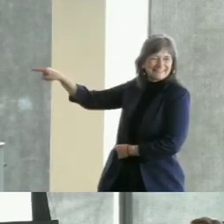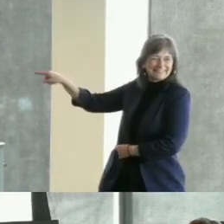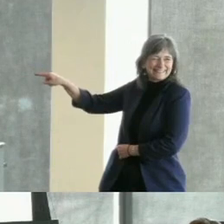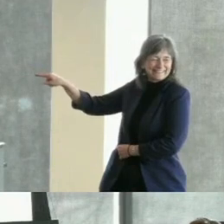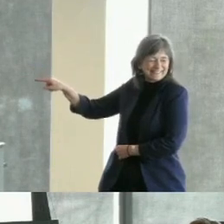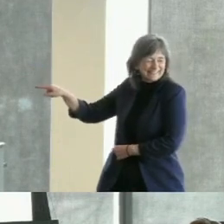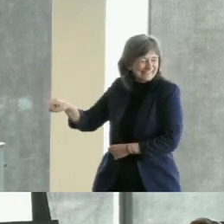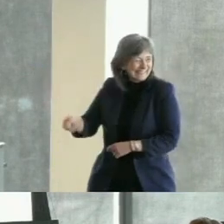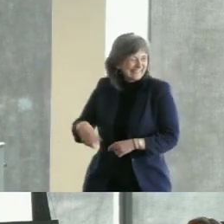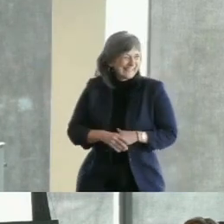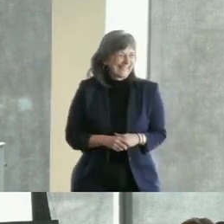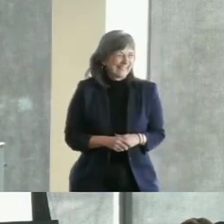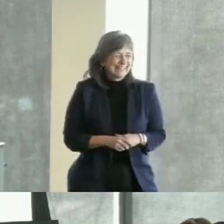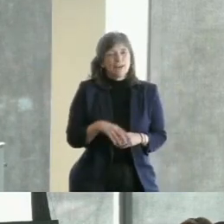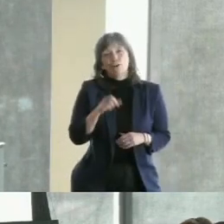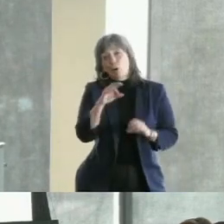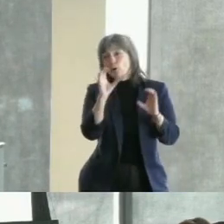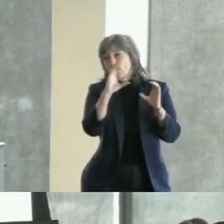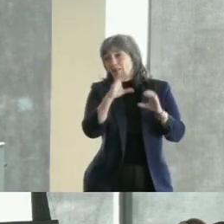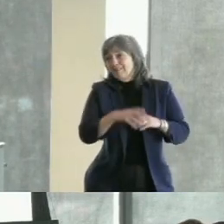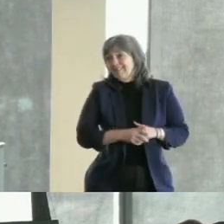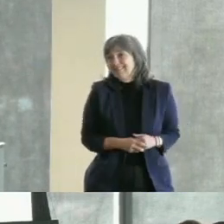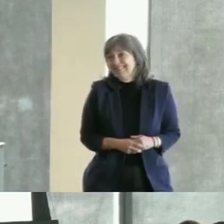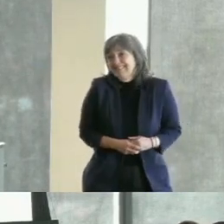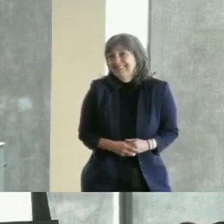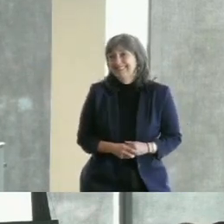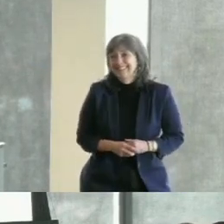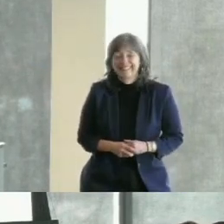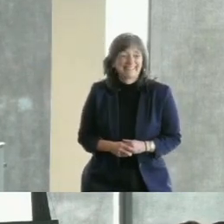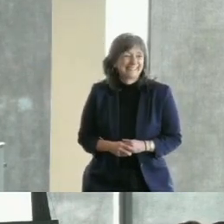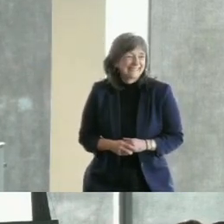Her number's all over Google.